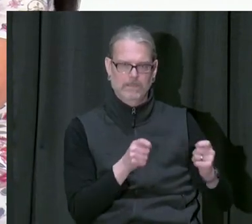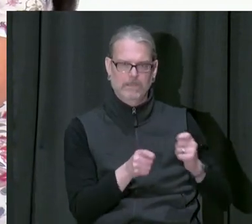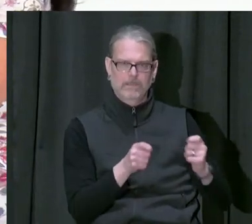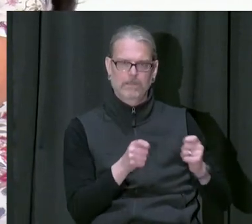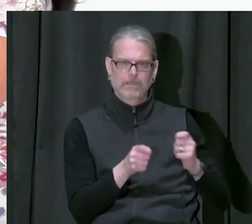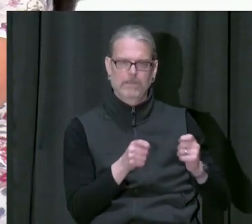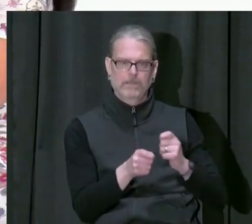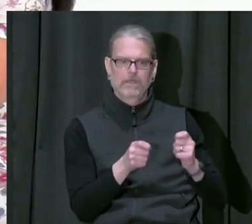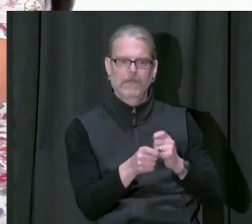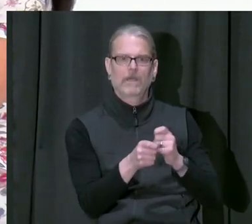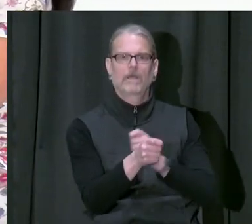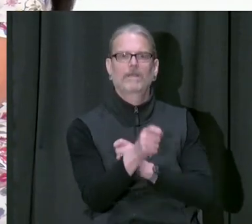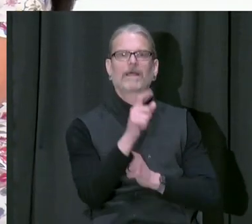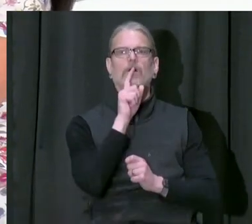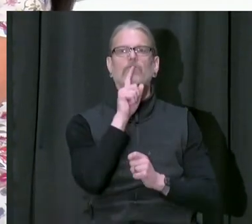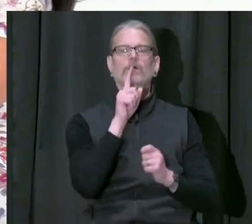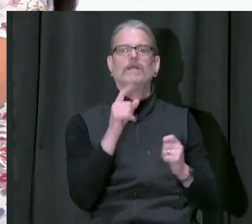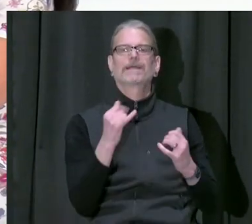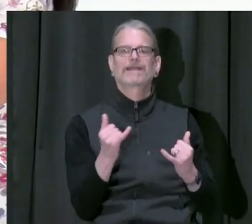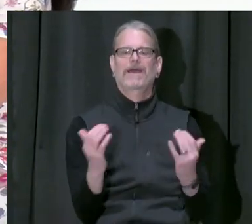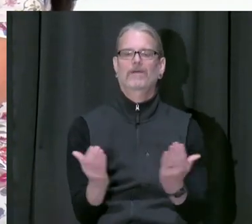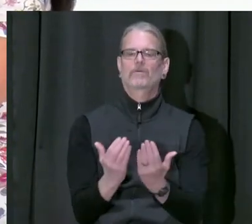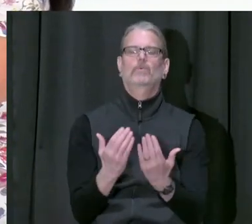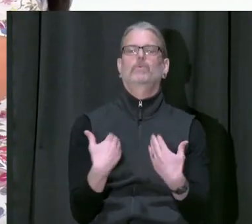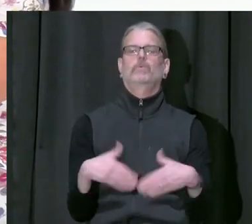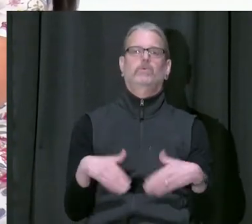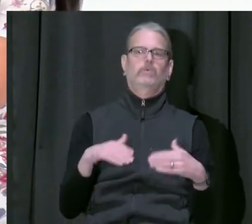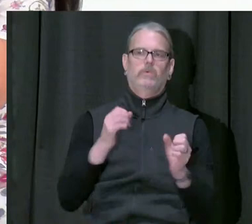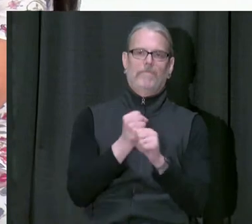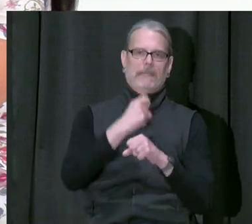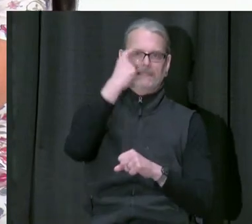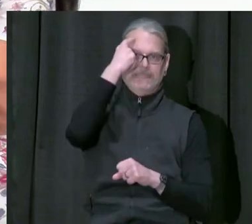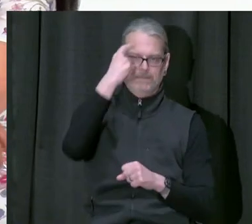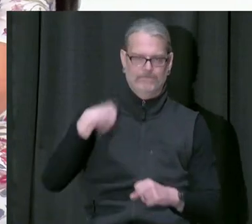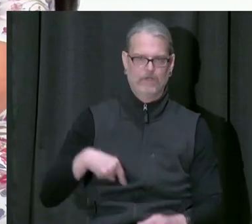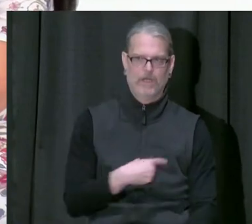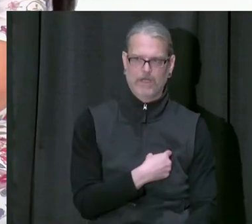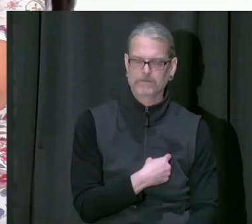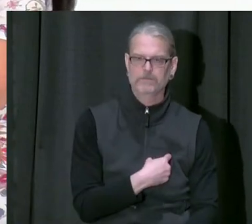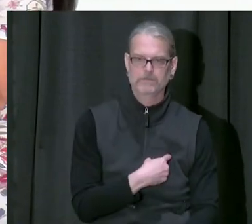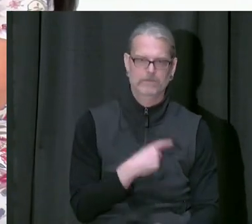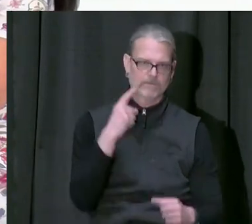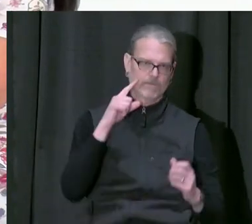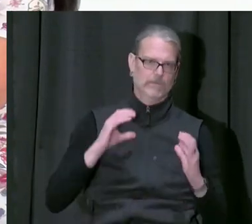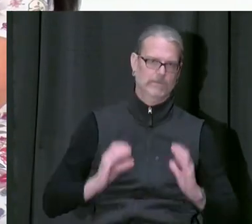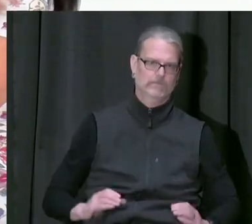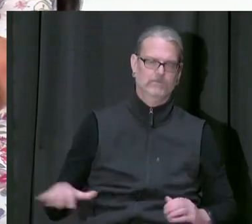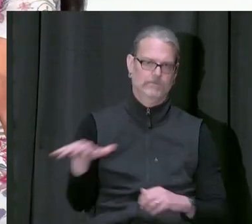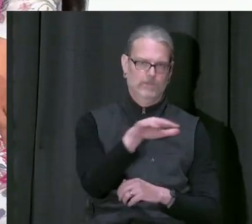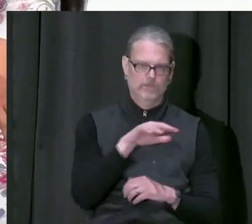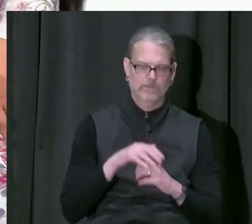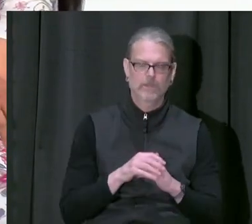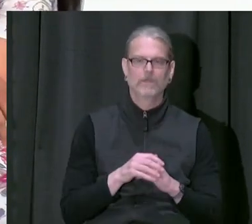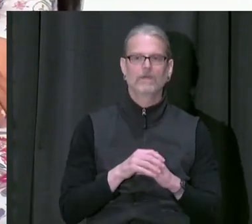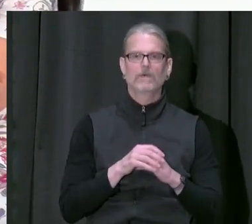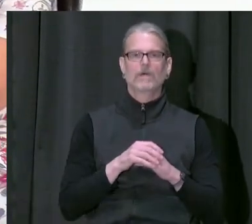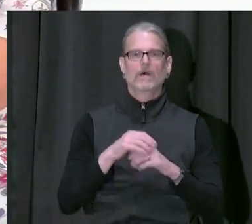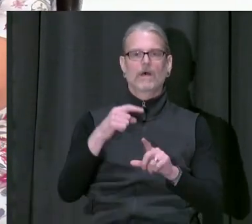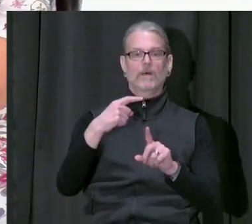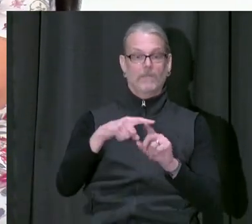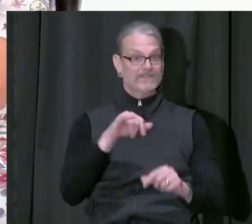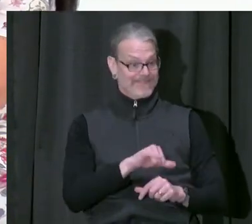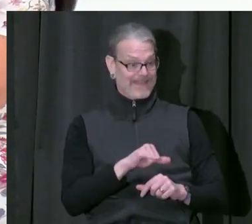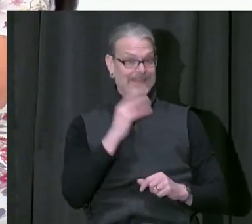made more sense to us. Things and adapted it. And, you know, with new success criteria coming out and the experience that we have gained